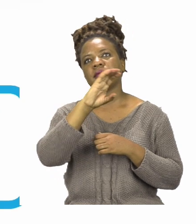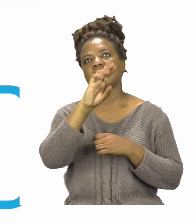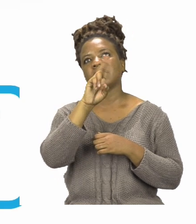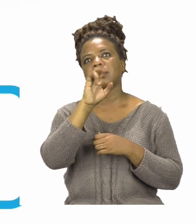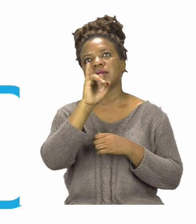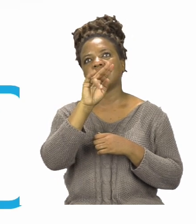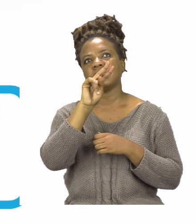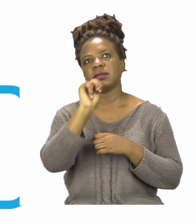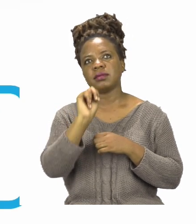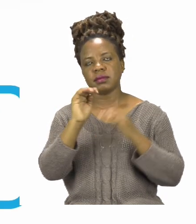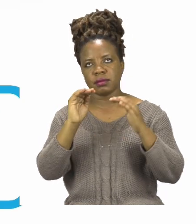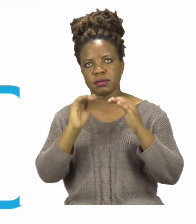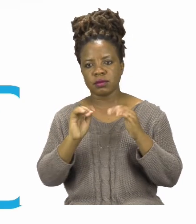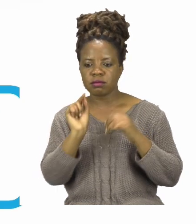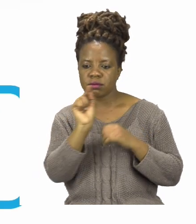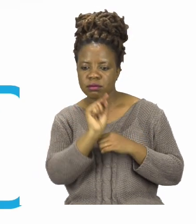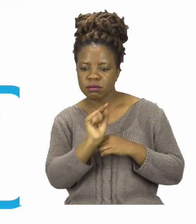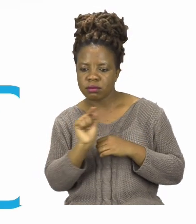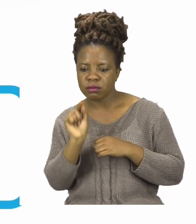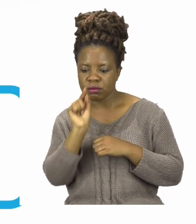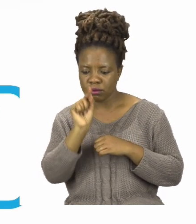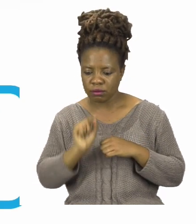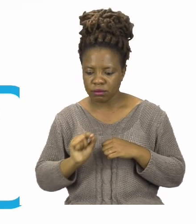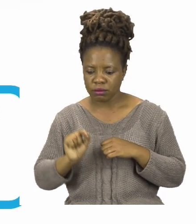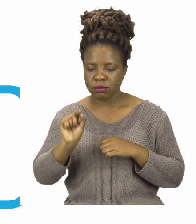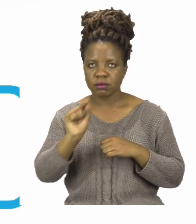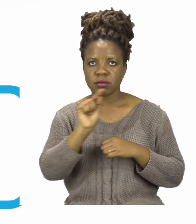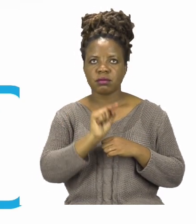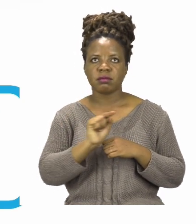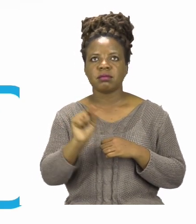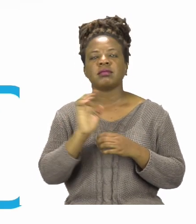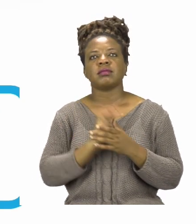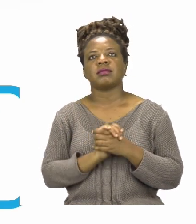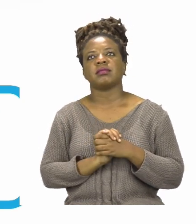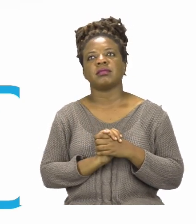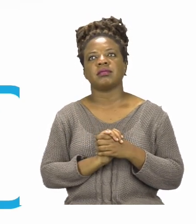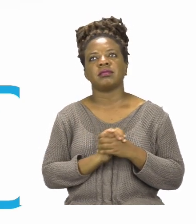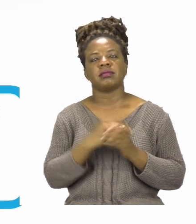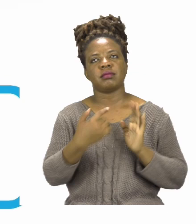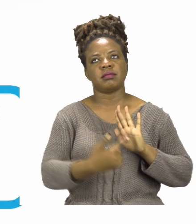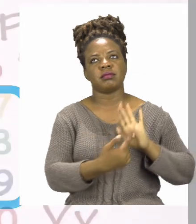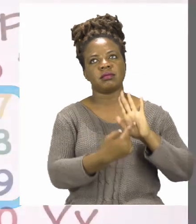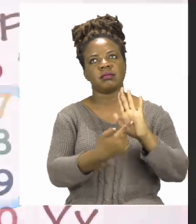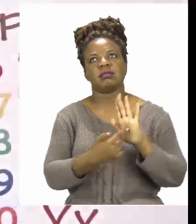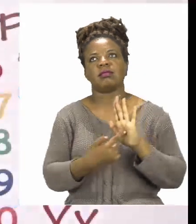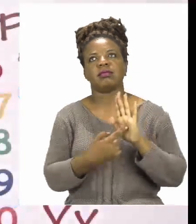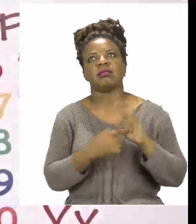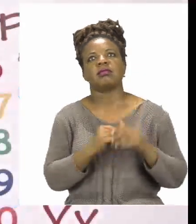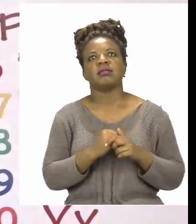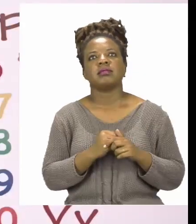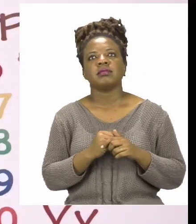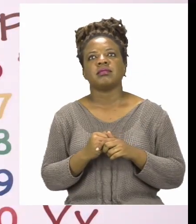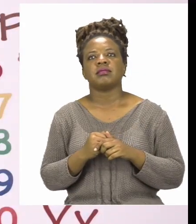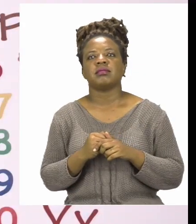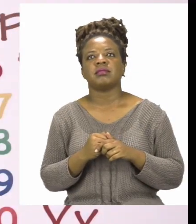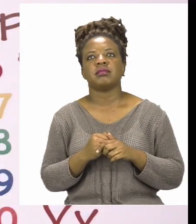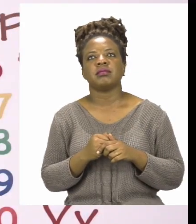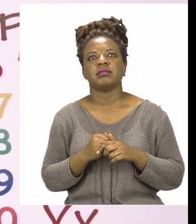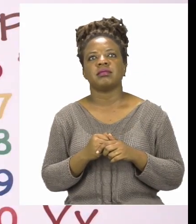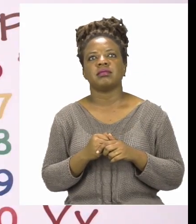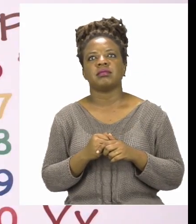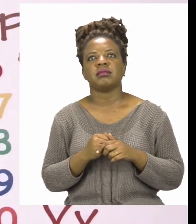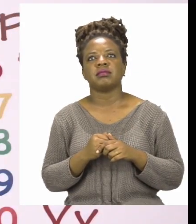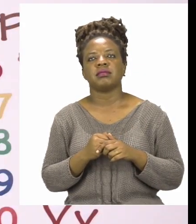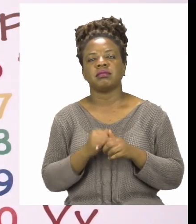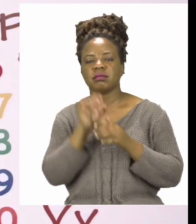time for each. Let's do some together. Let's take a look at the board. Now I have chosen some